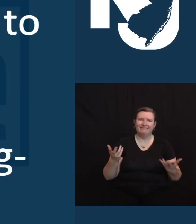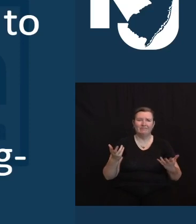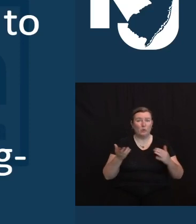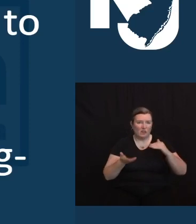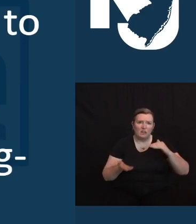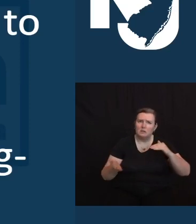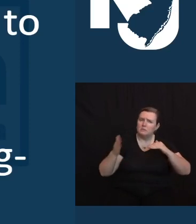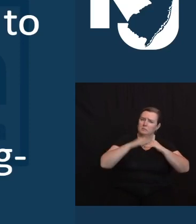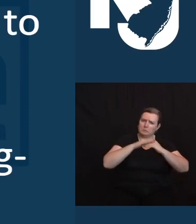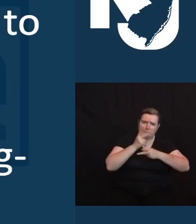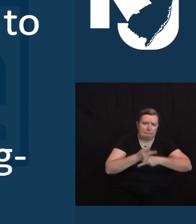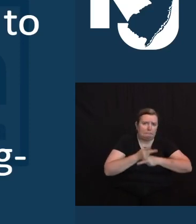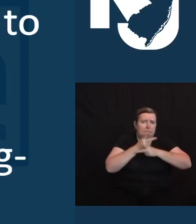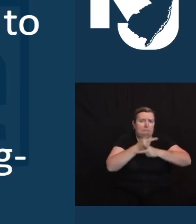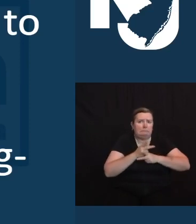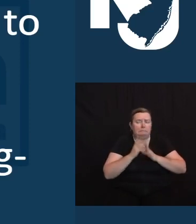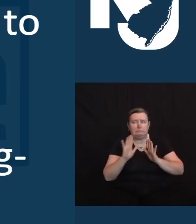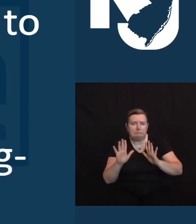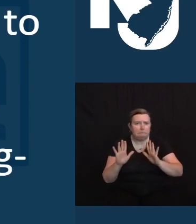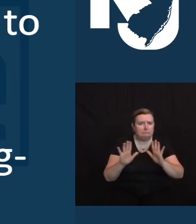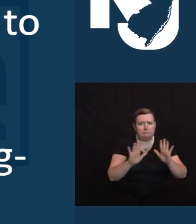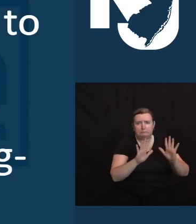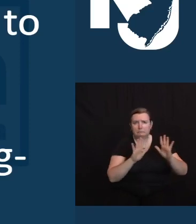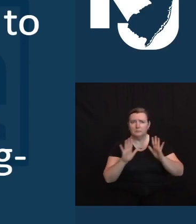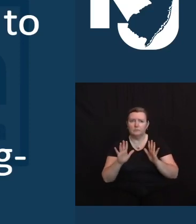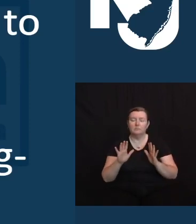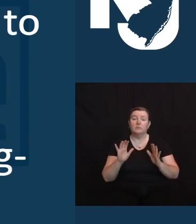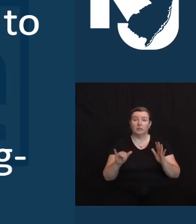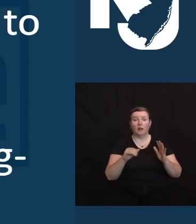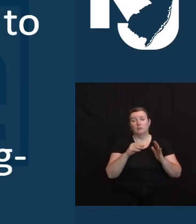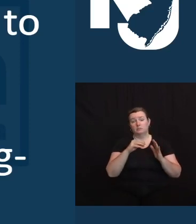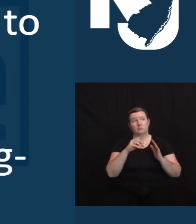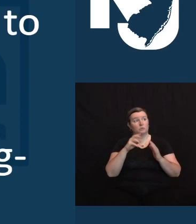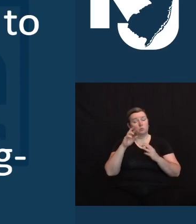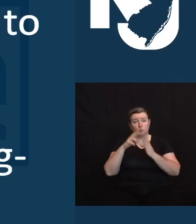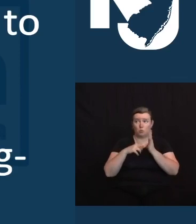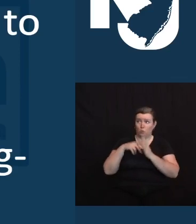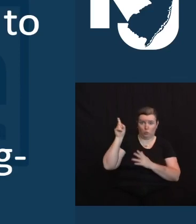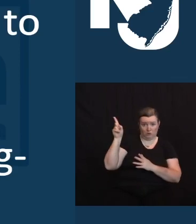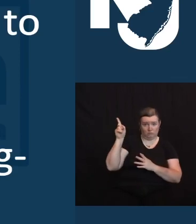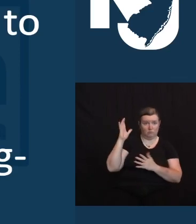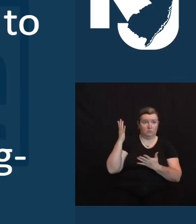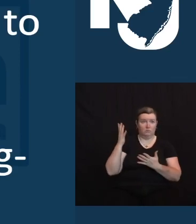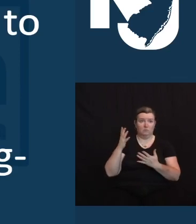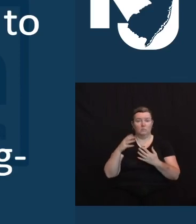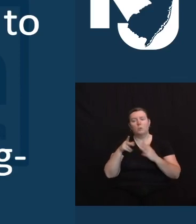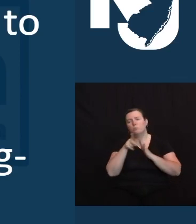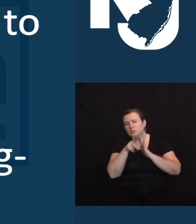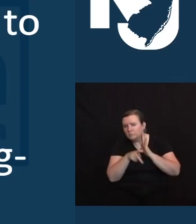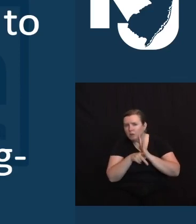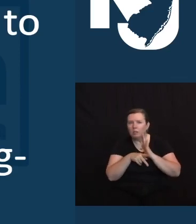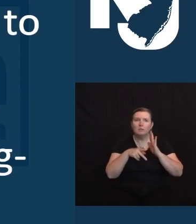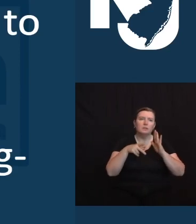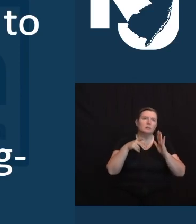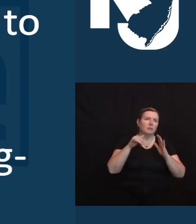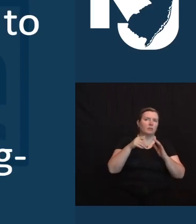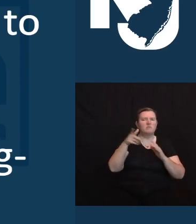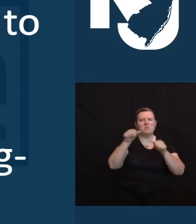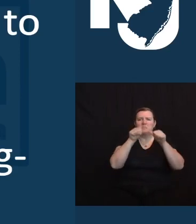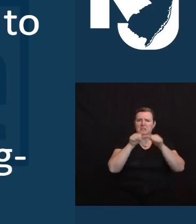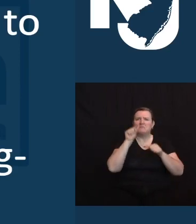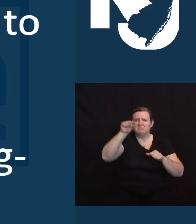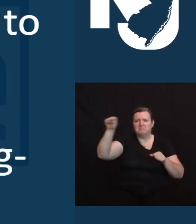But with these guidelines in place and with the proper safety protocols in place within these facilities, I am grateful that